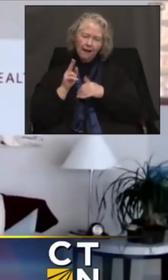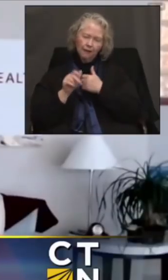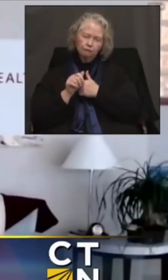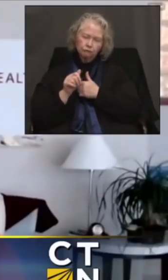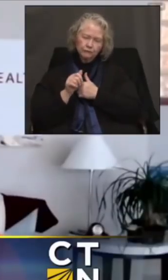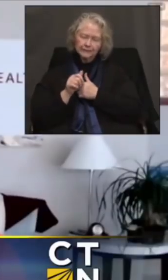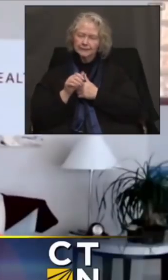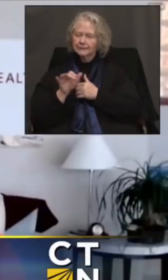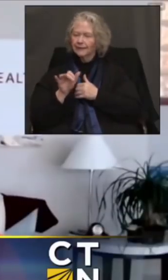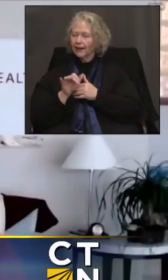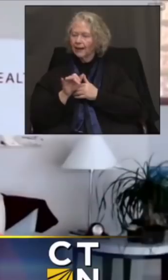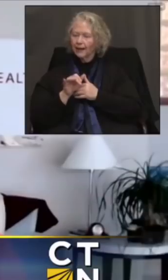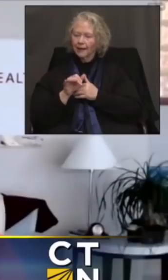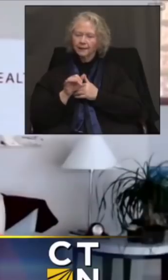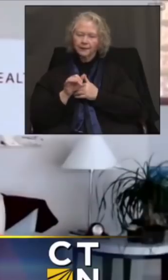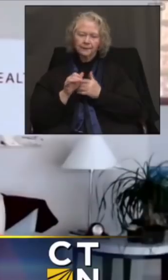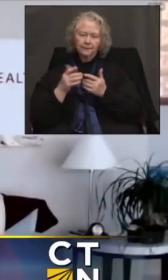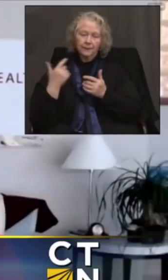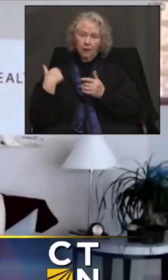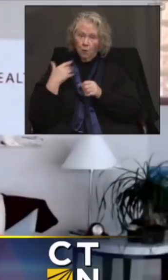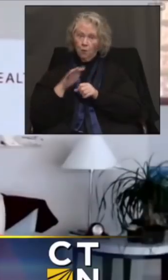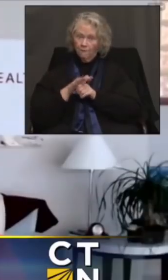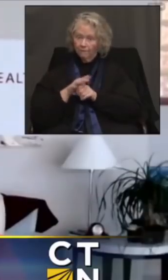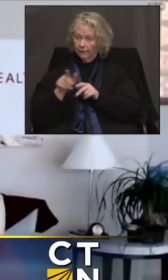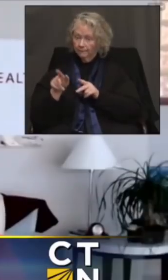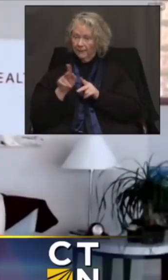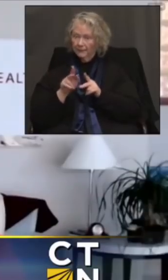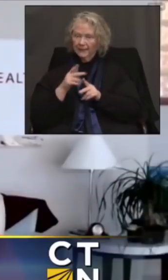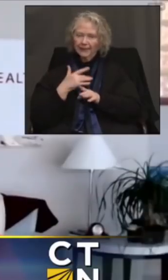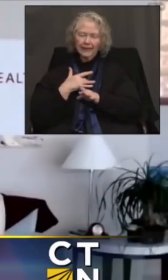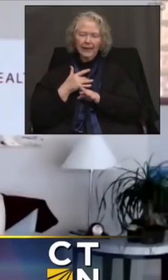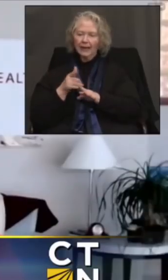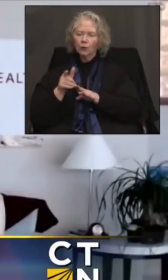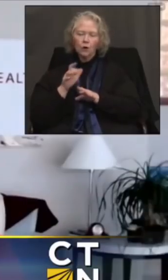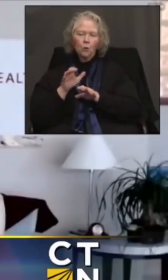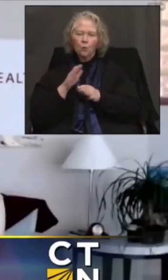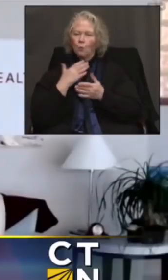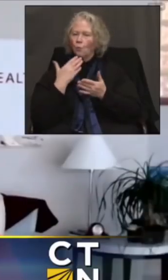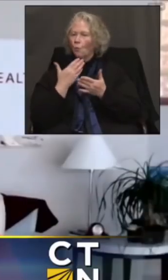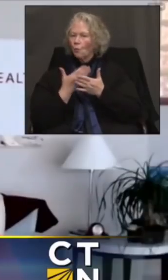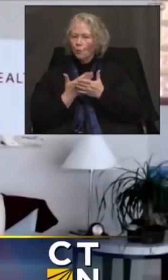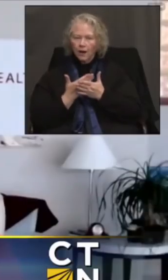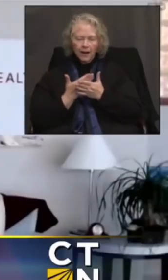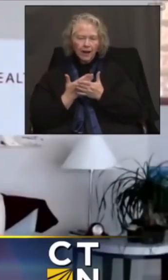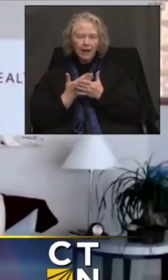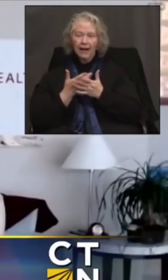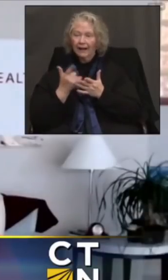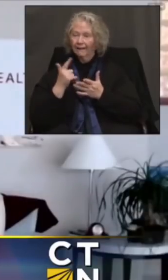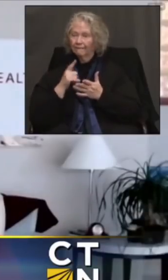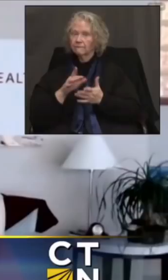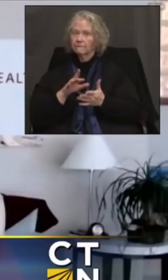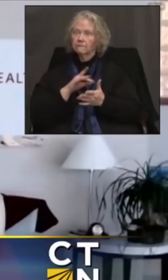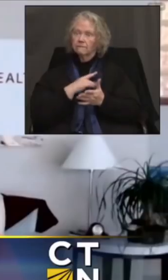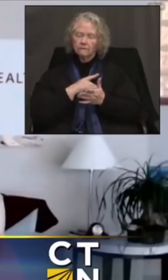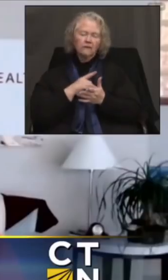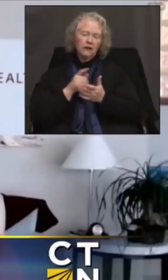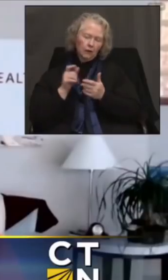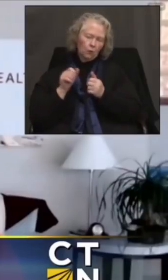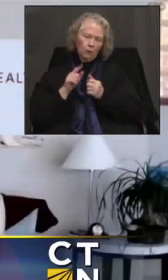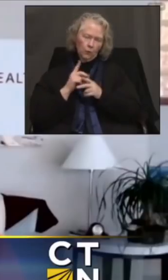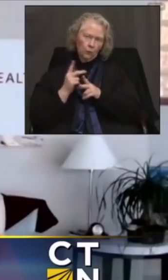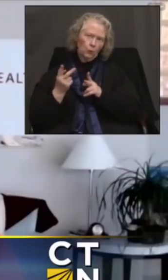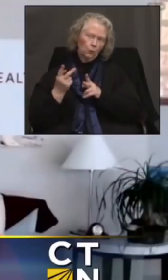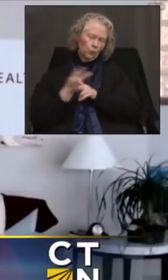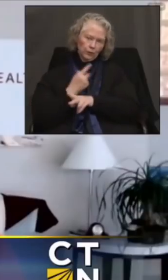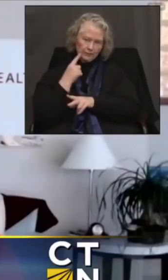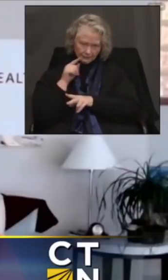we saw perhaps during COVID, those individuals did not do well, and they would be at risk if they were exposed. And then it'll